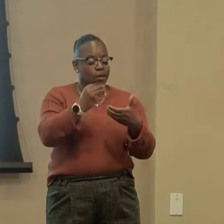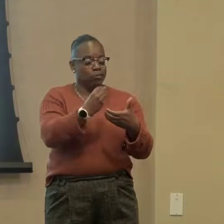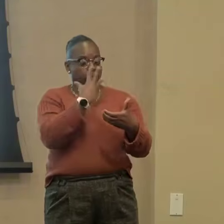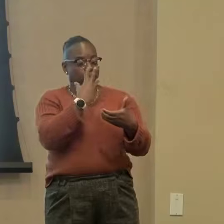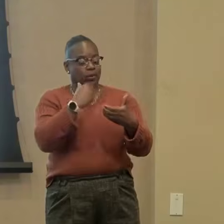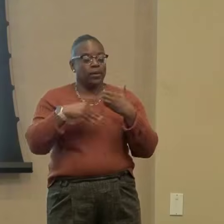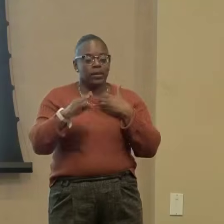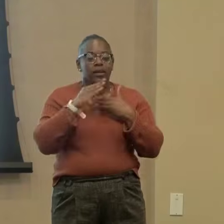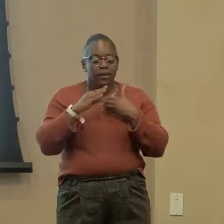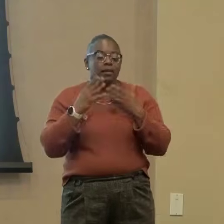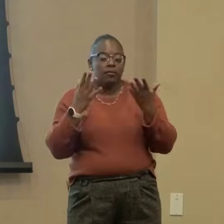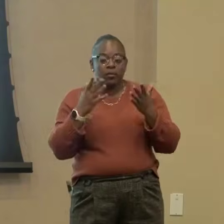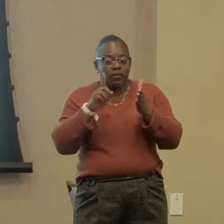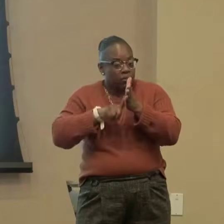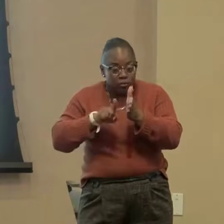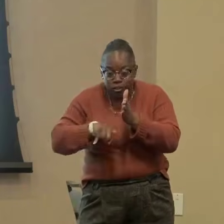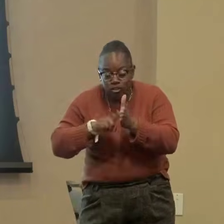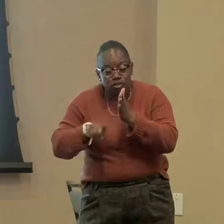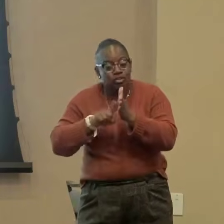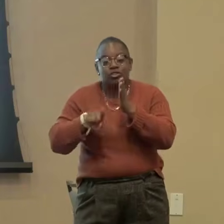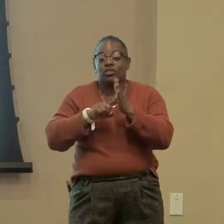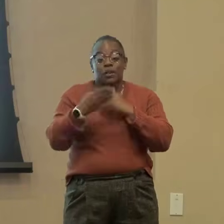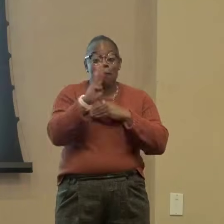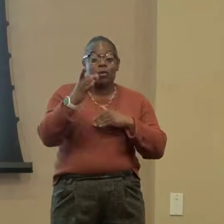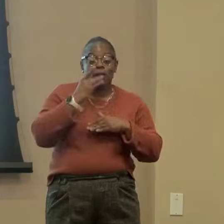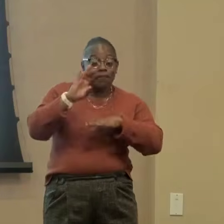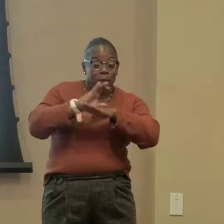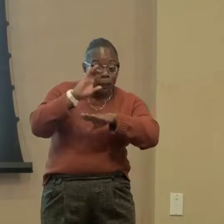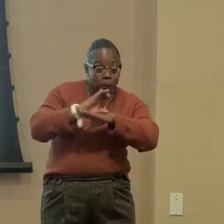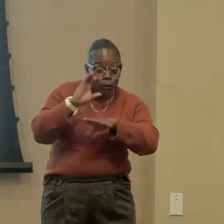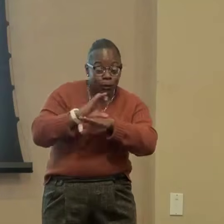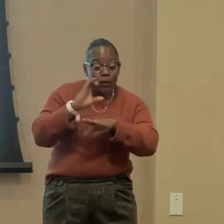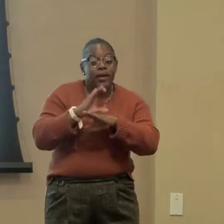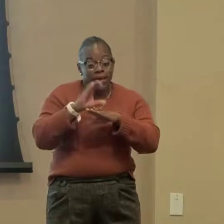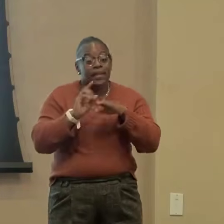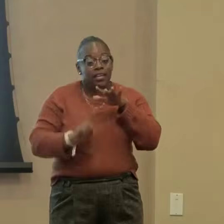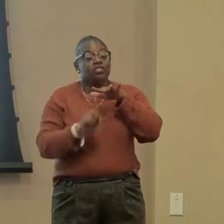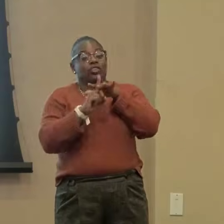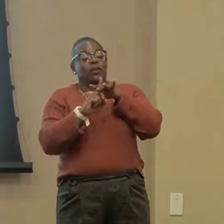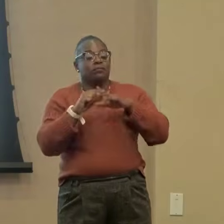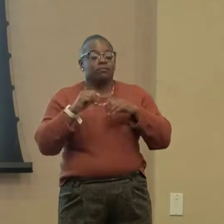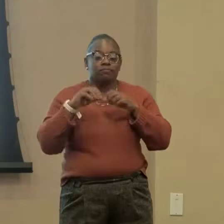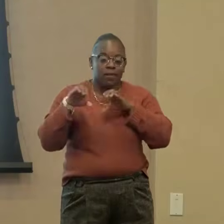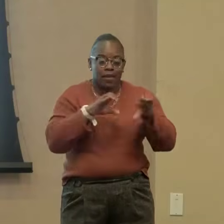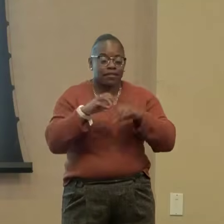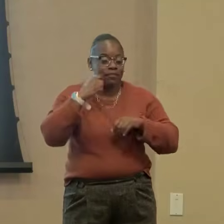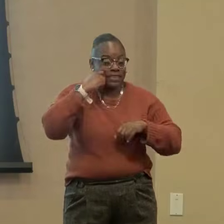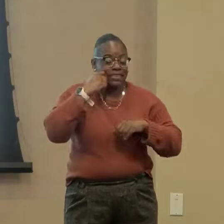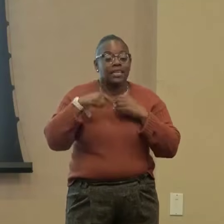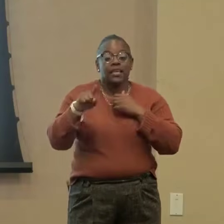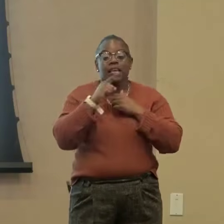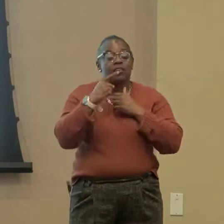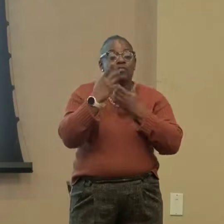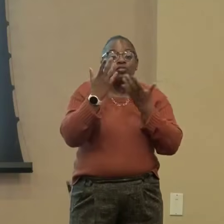can activate. We've done the data, we've done the research, and it can activate the dermis. So it's important even still, if you don't